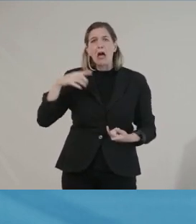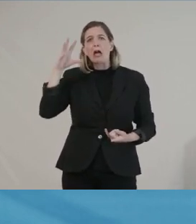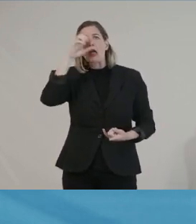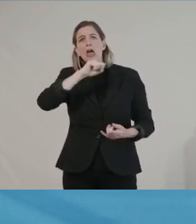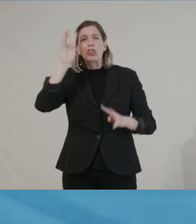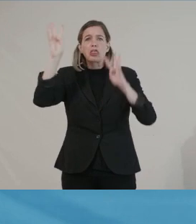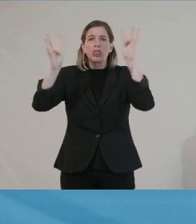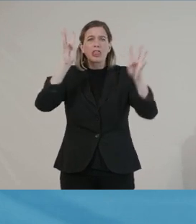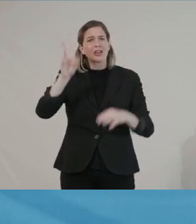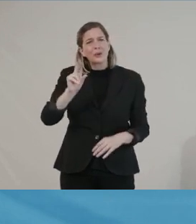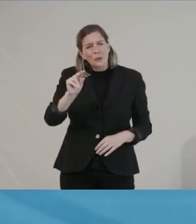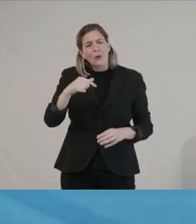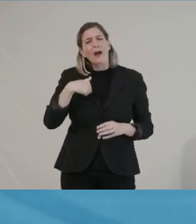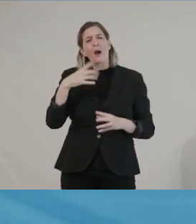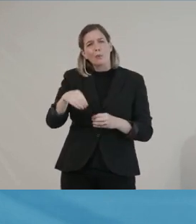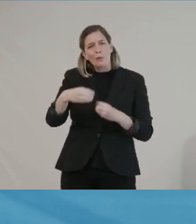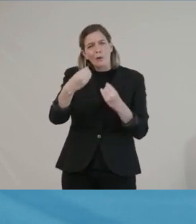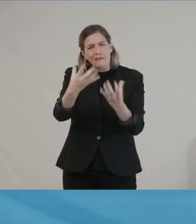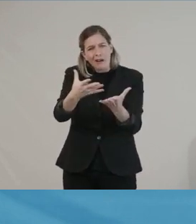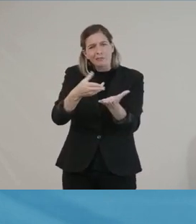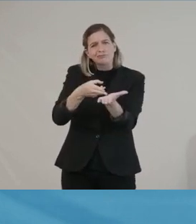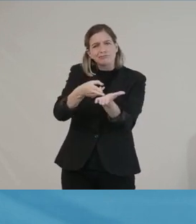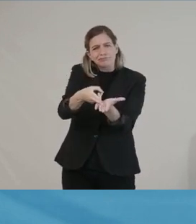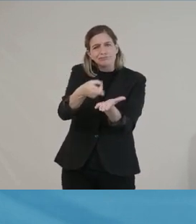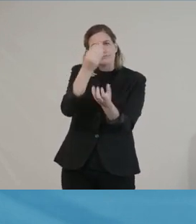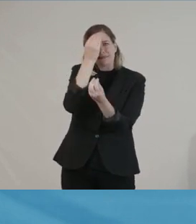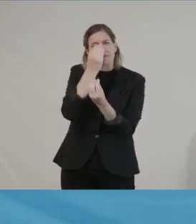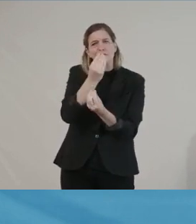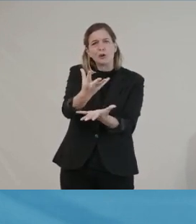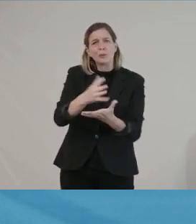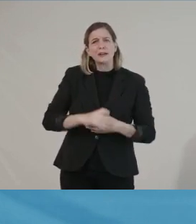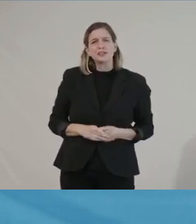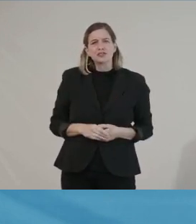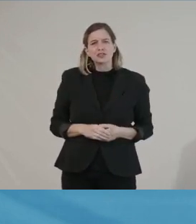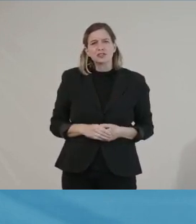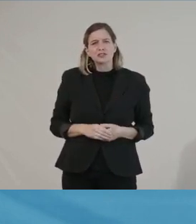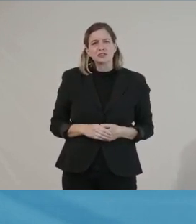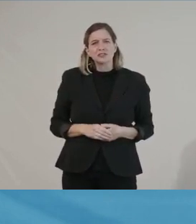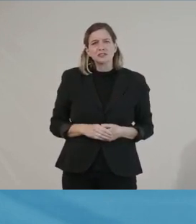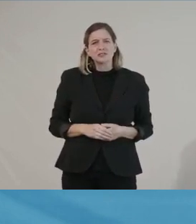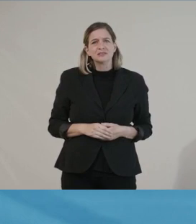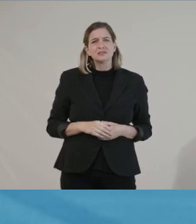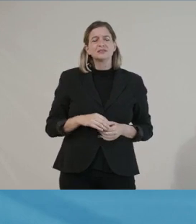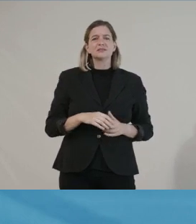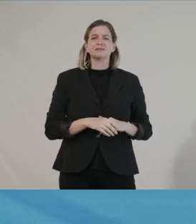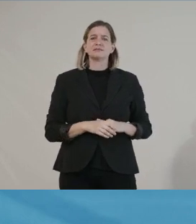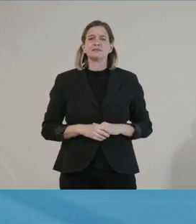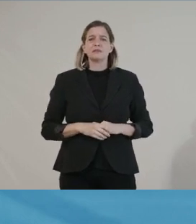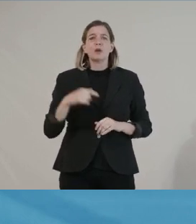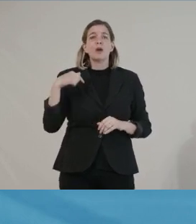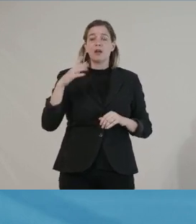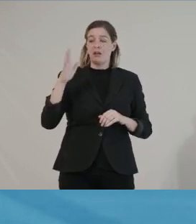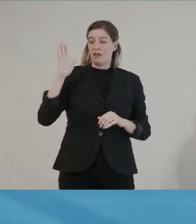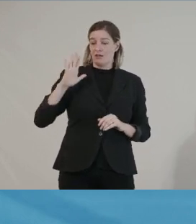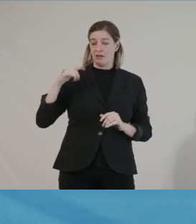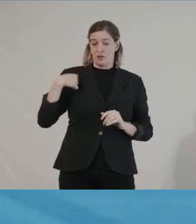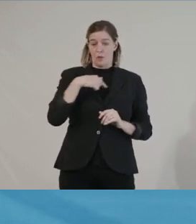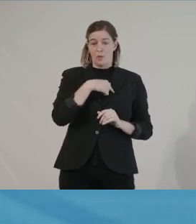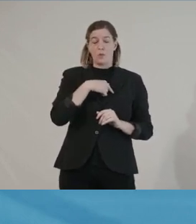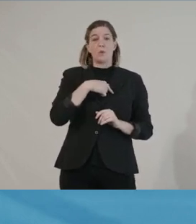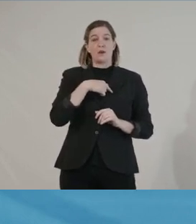let's not reset the goalposts in terms of what the objectives were. When we announced these